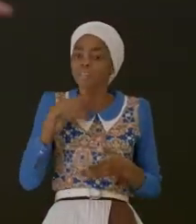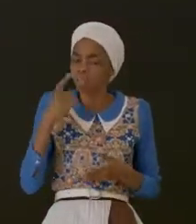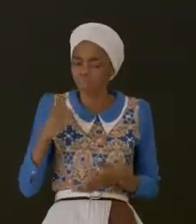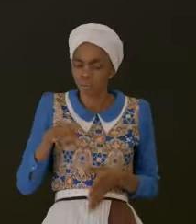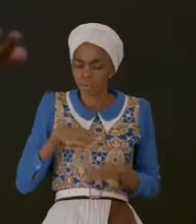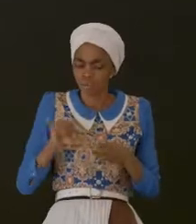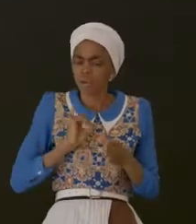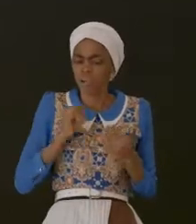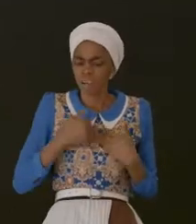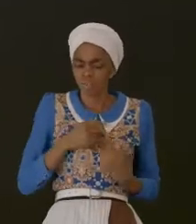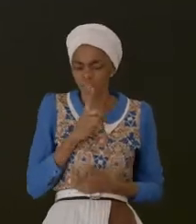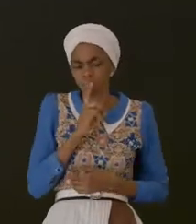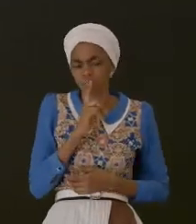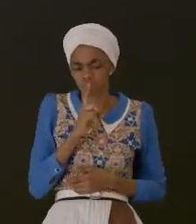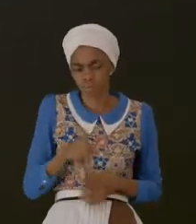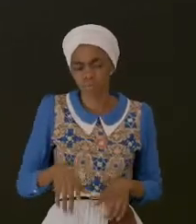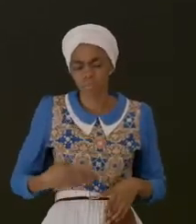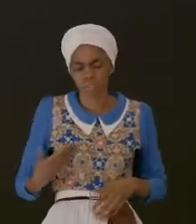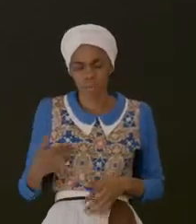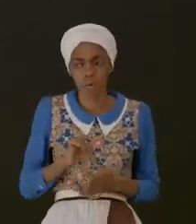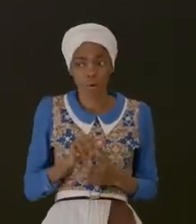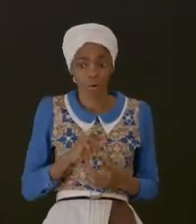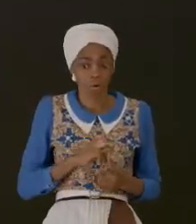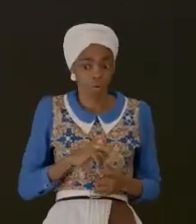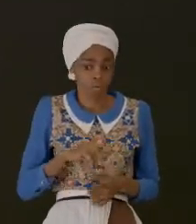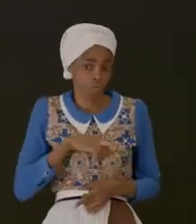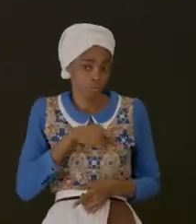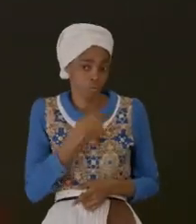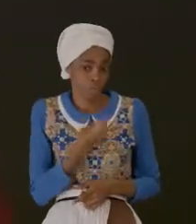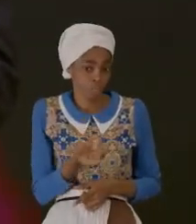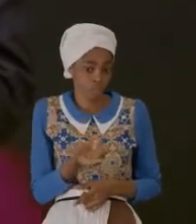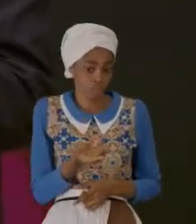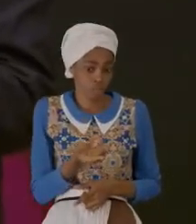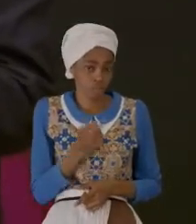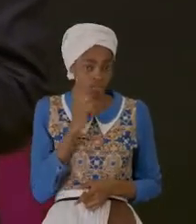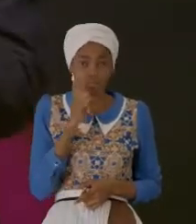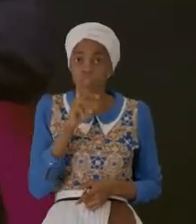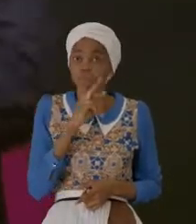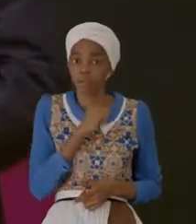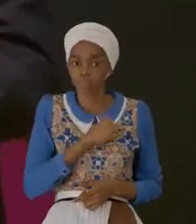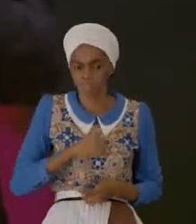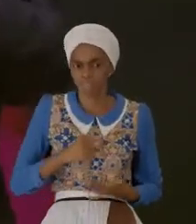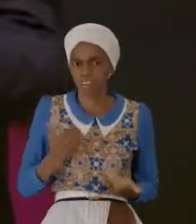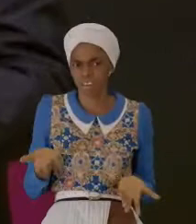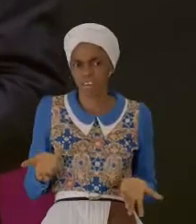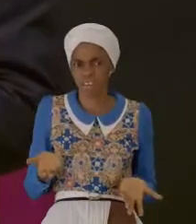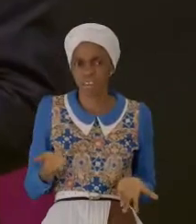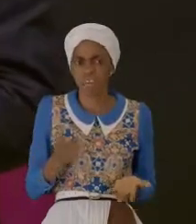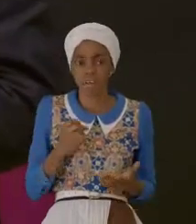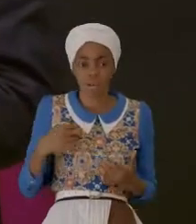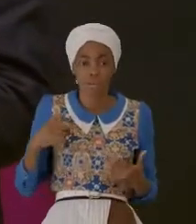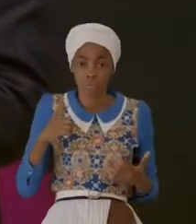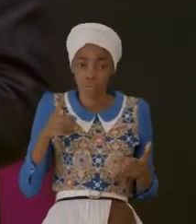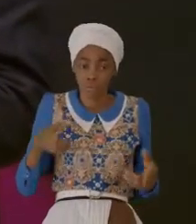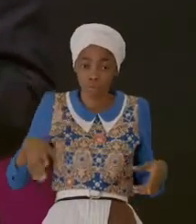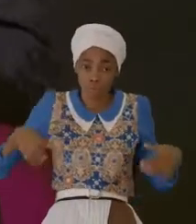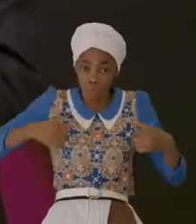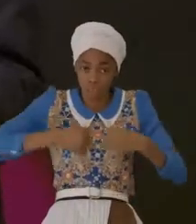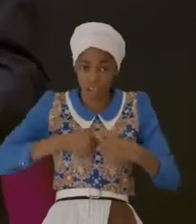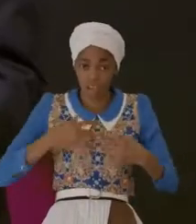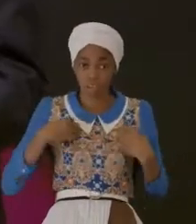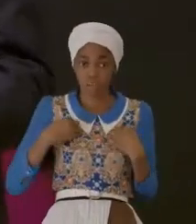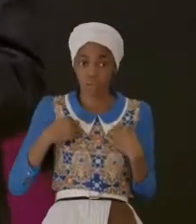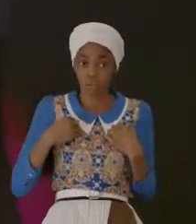am I just in religion your circumcised like them you wear the dress like them